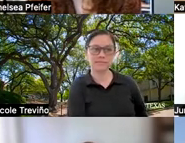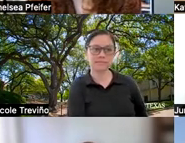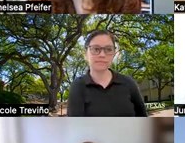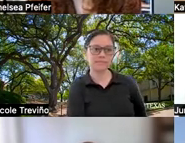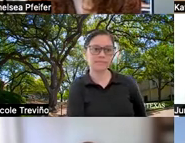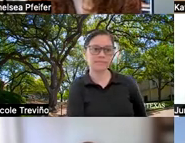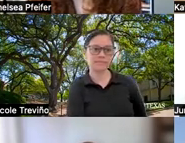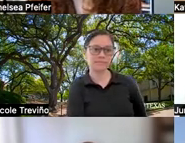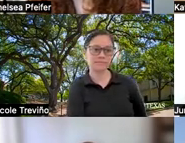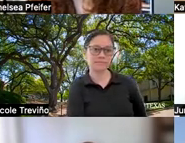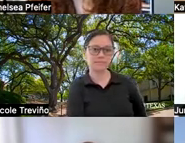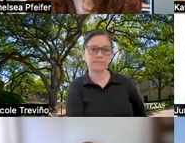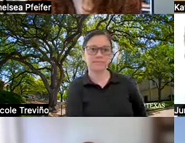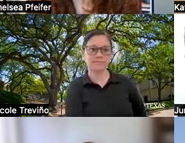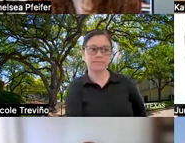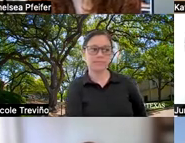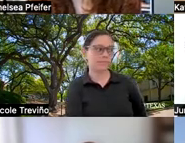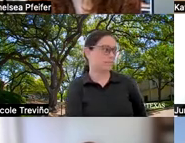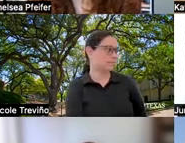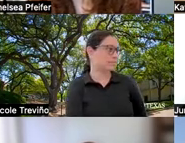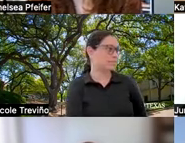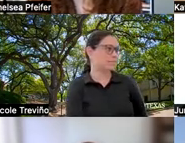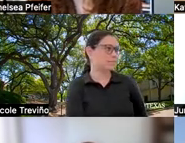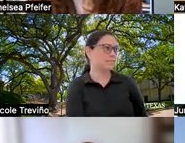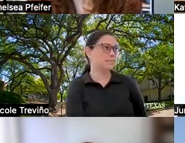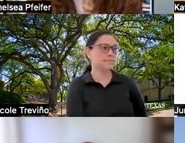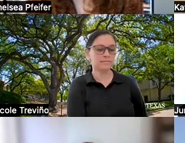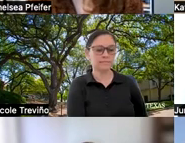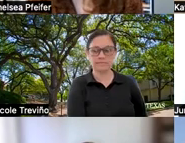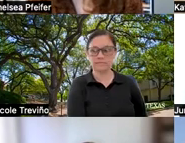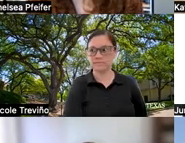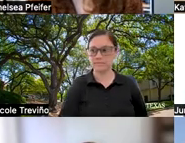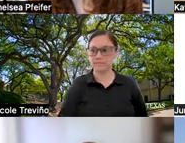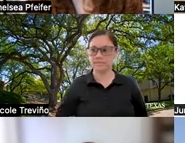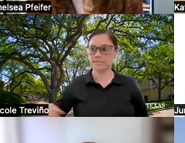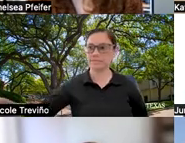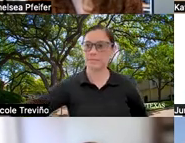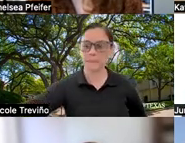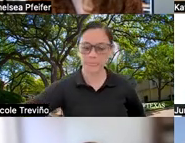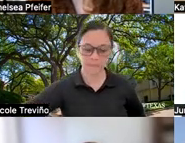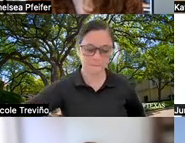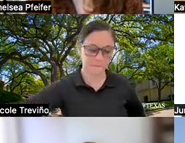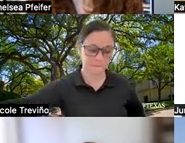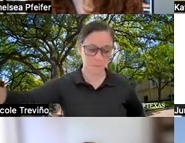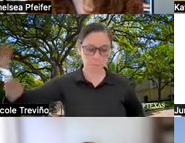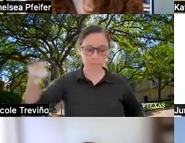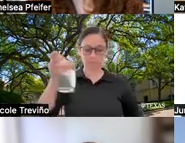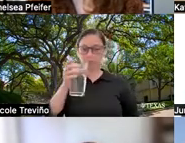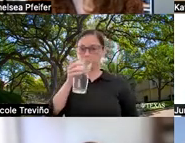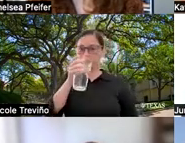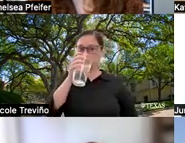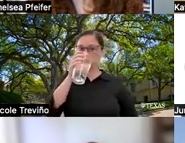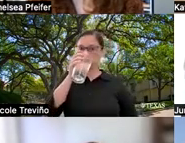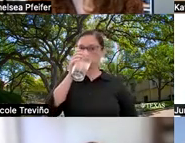our question up there. And so what you all are going to do, I'm going to set a timer for 3 minutes, and you're going to get as